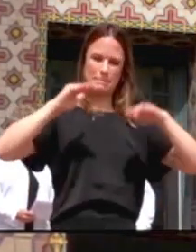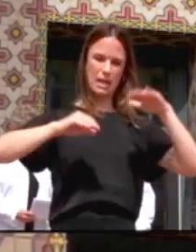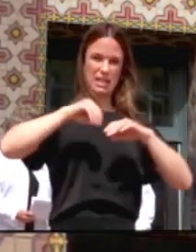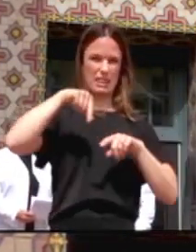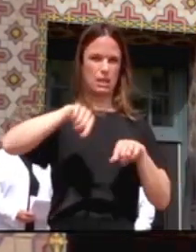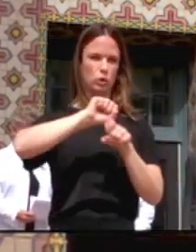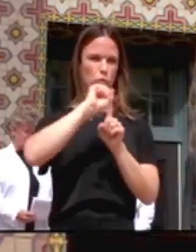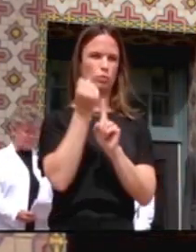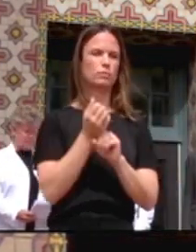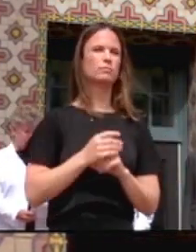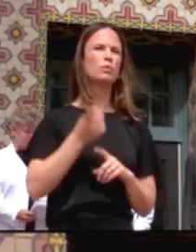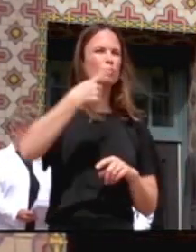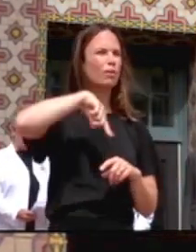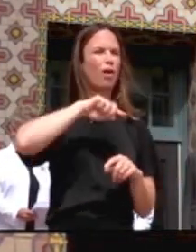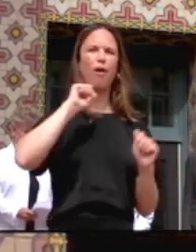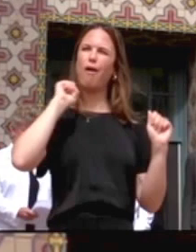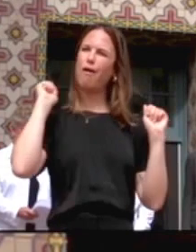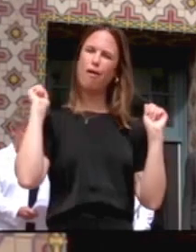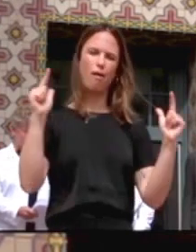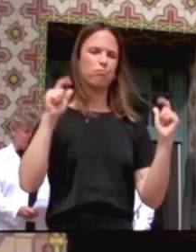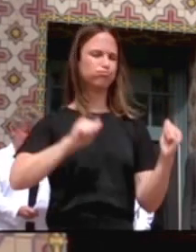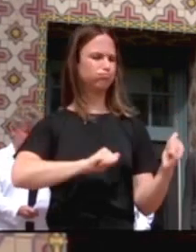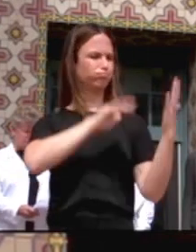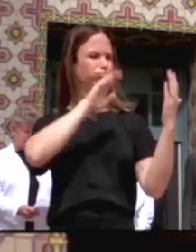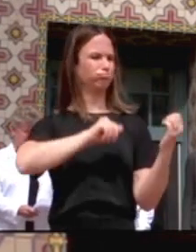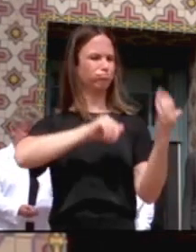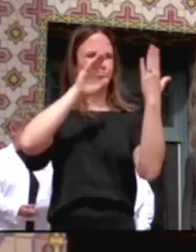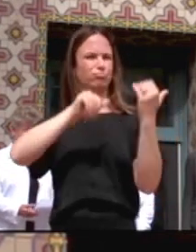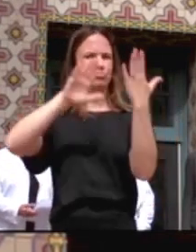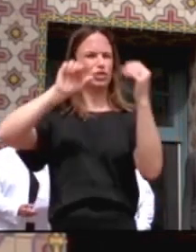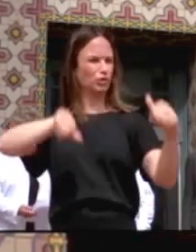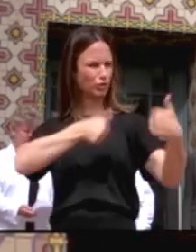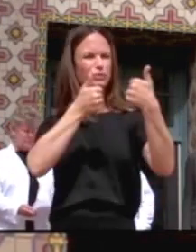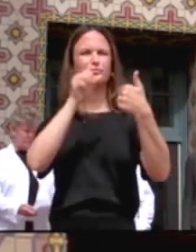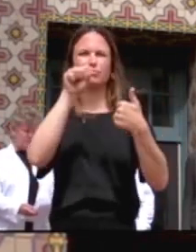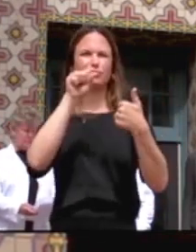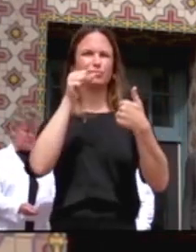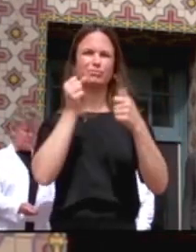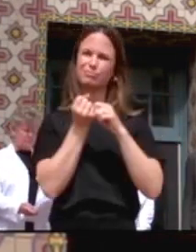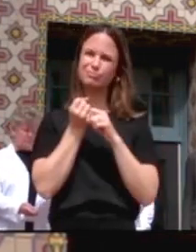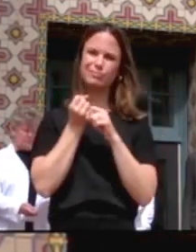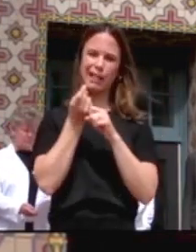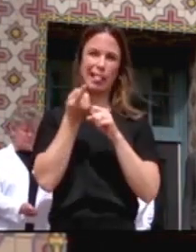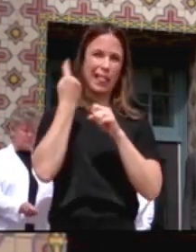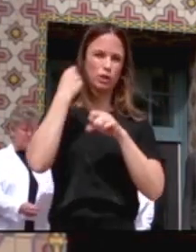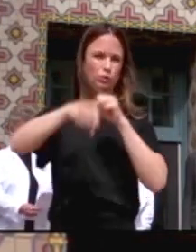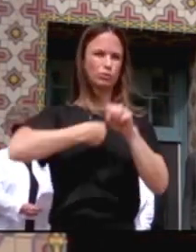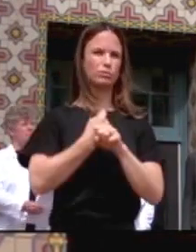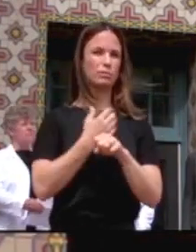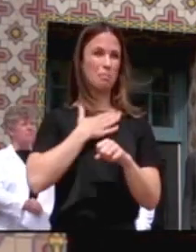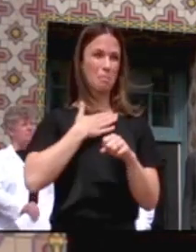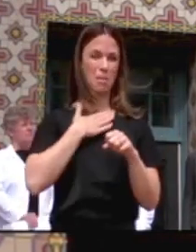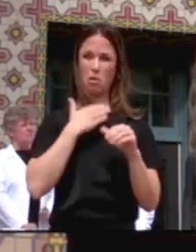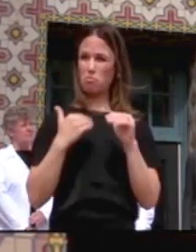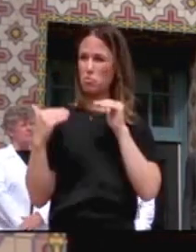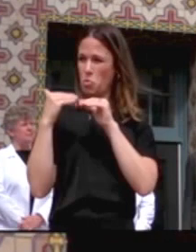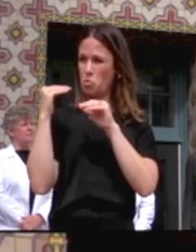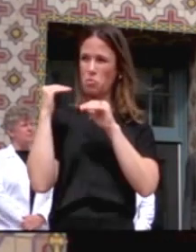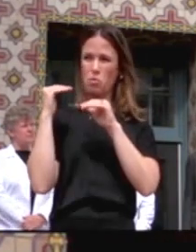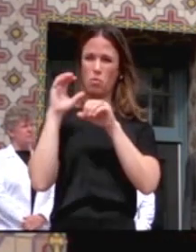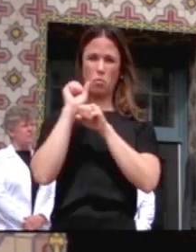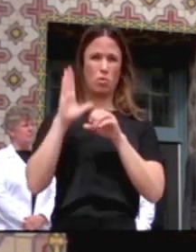making. We were all faced with lots of dilemmas last year. My colleagues and I had lots of